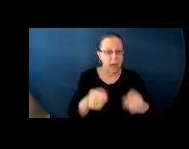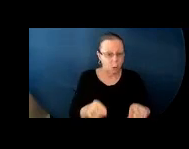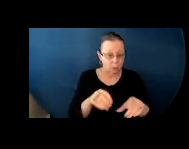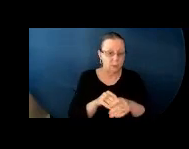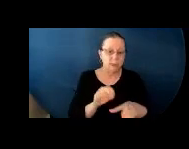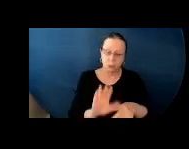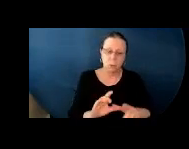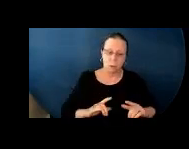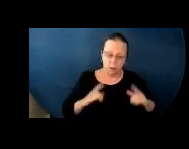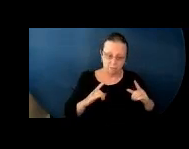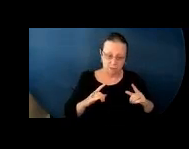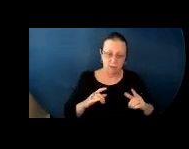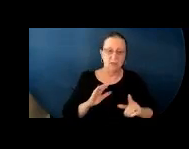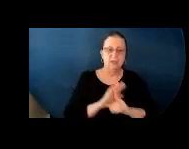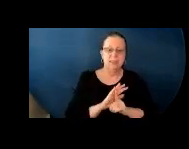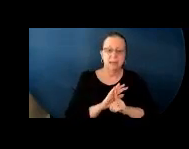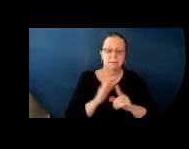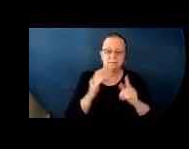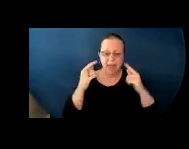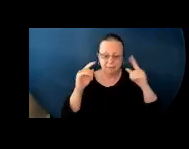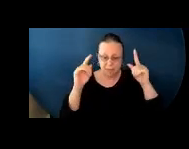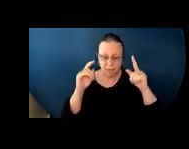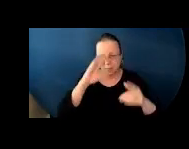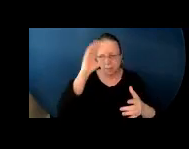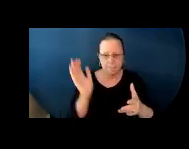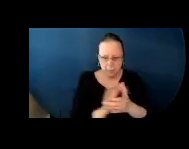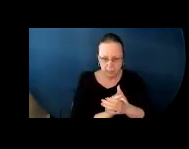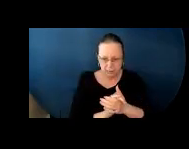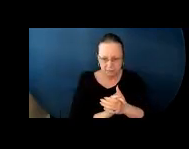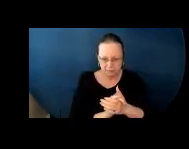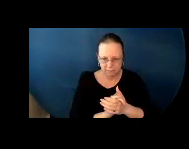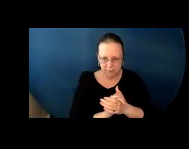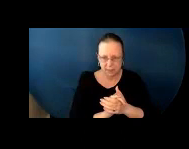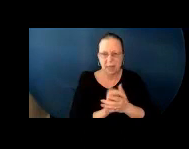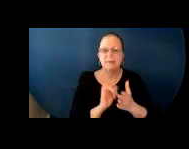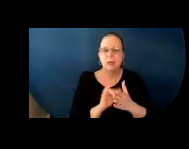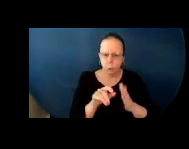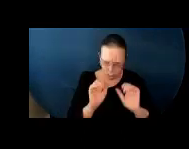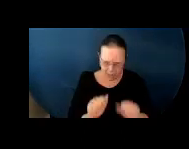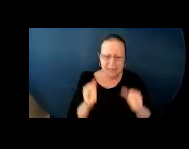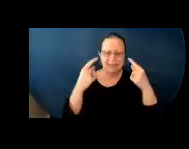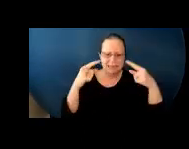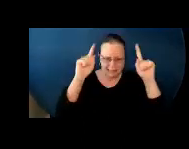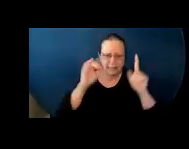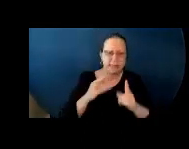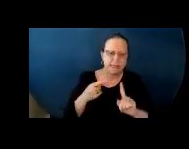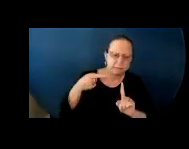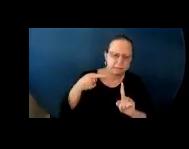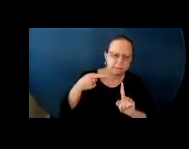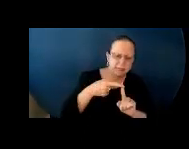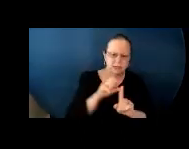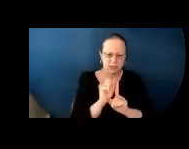life. Self-efficacy, the belief that you can succeed in a certain situation, right? You've